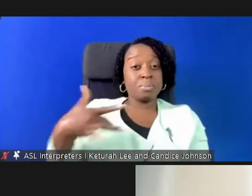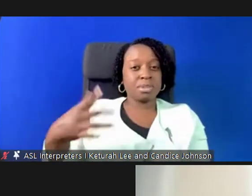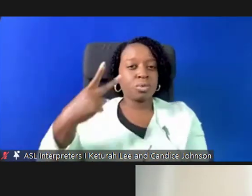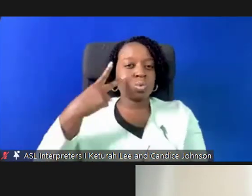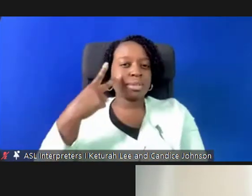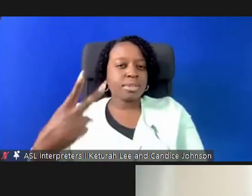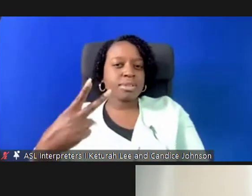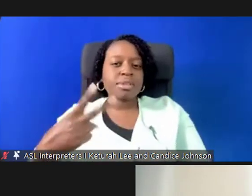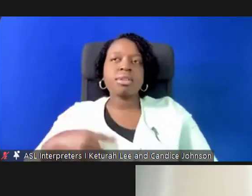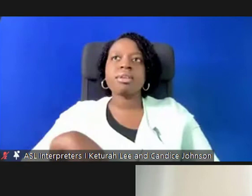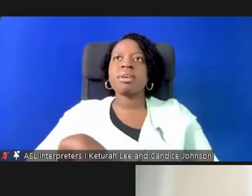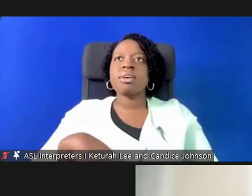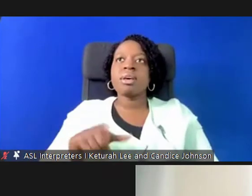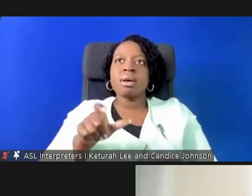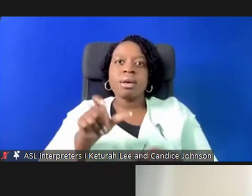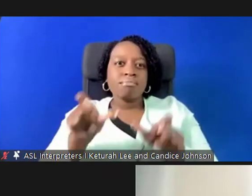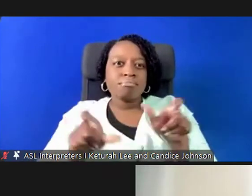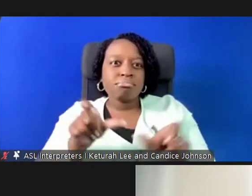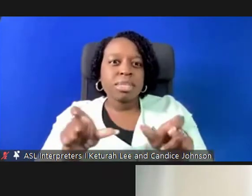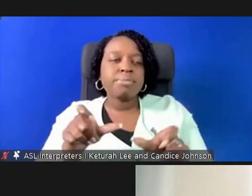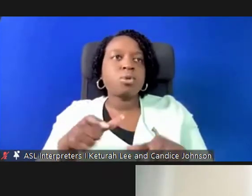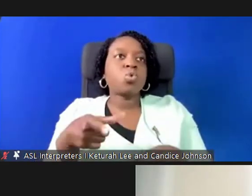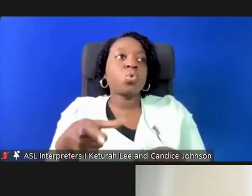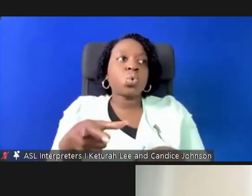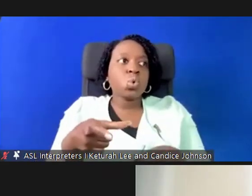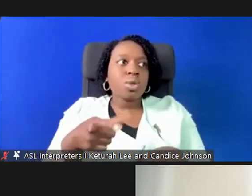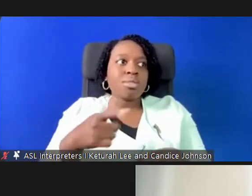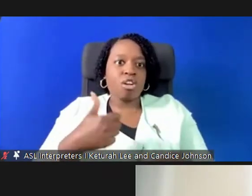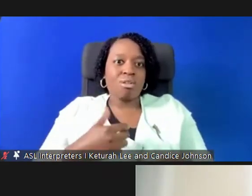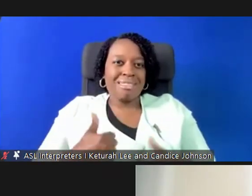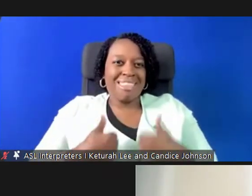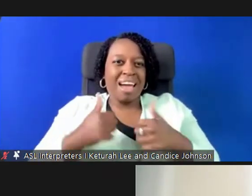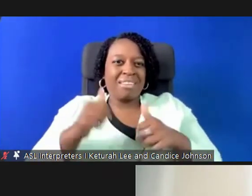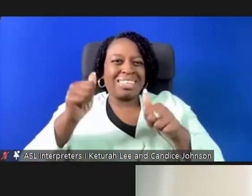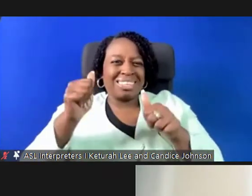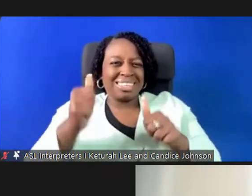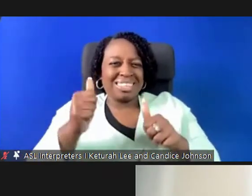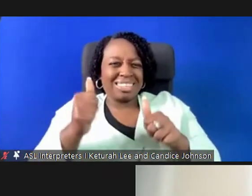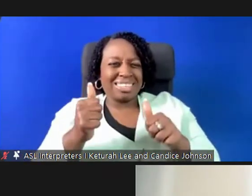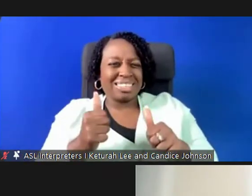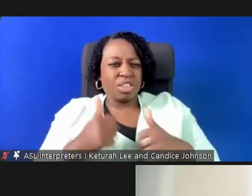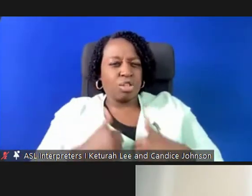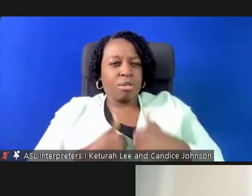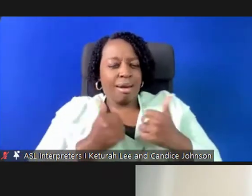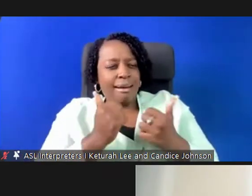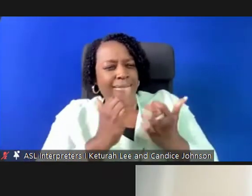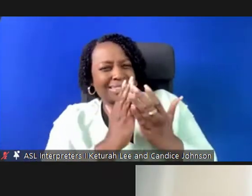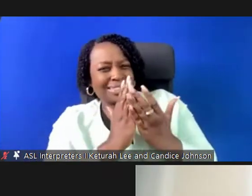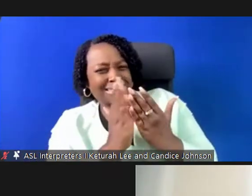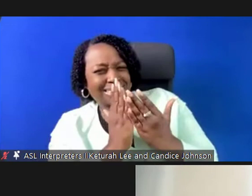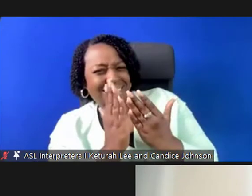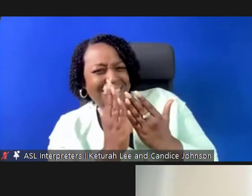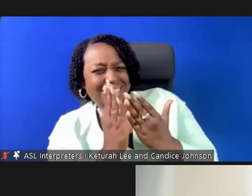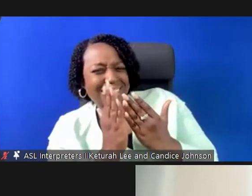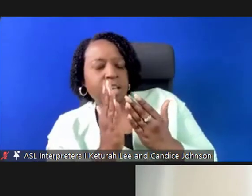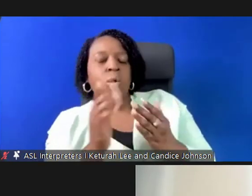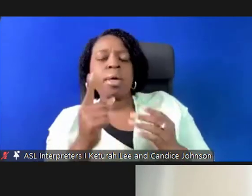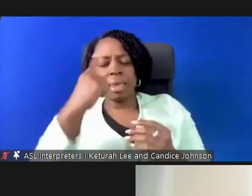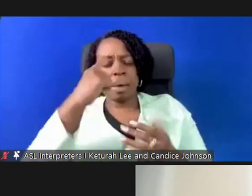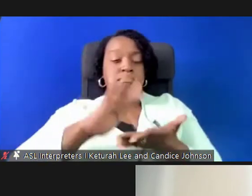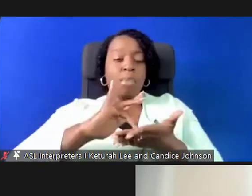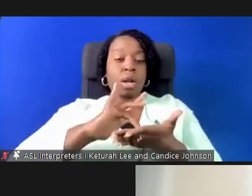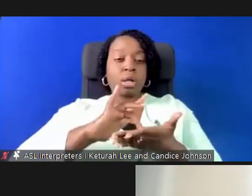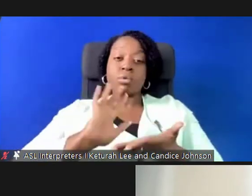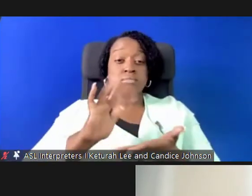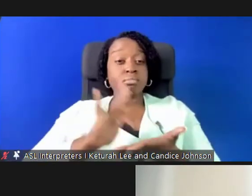about individuals nearing the end of life or with serious illness, we think very medically, perhaps sometimes, and only think about pain, only think